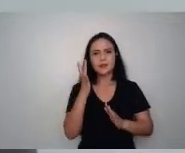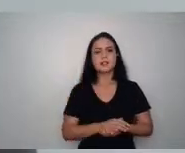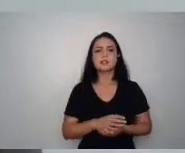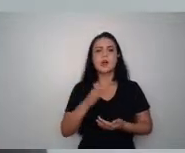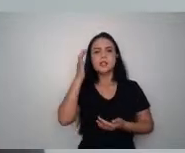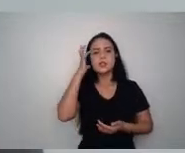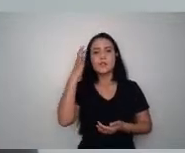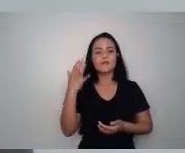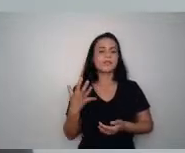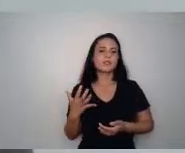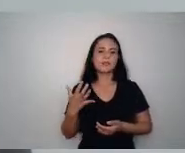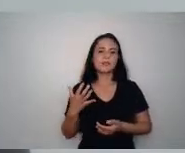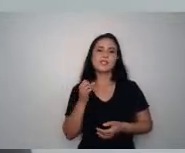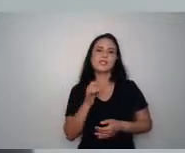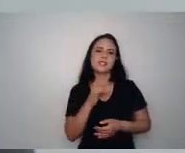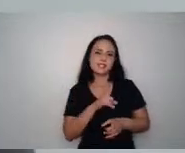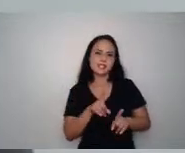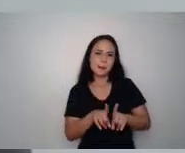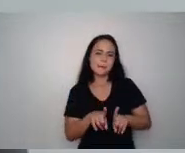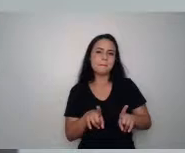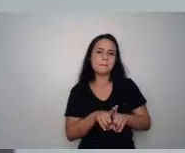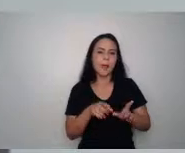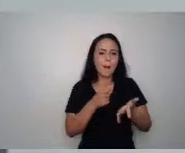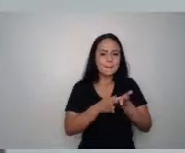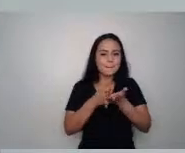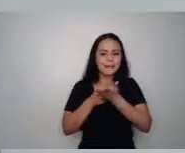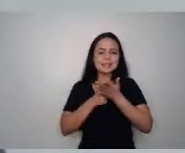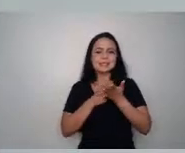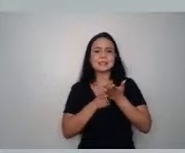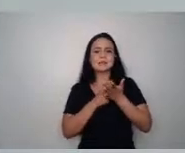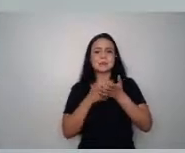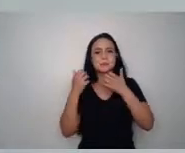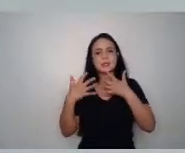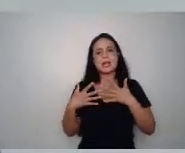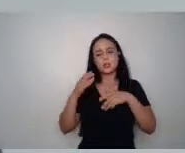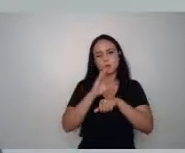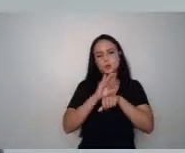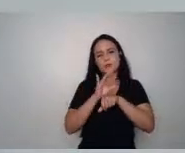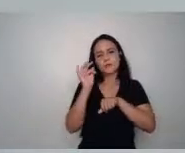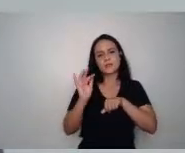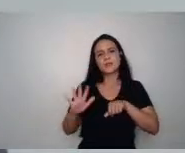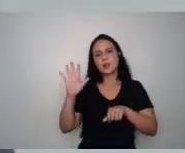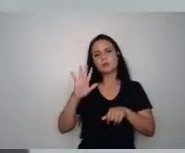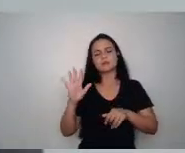conditions to provide effectivity to this. And that would be very easy to be fulfilled